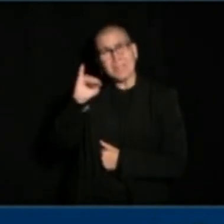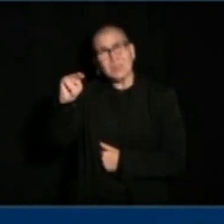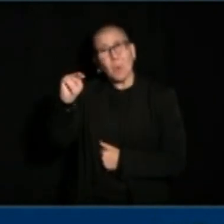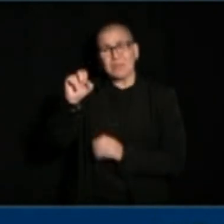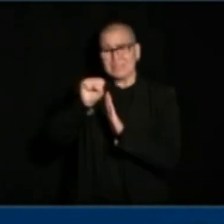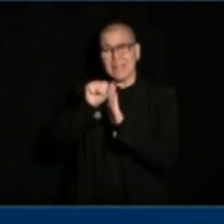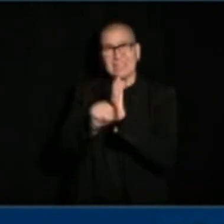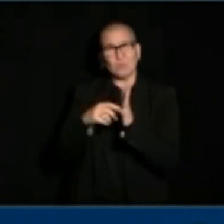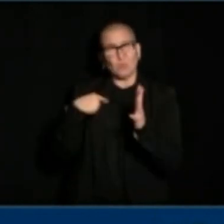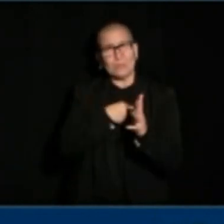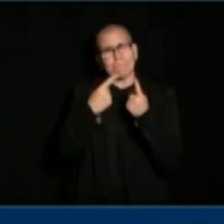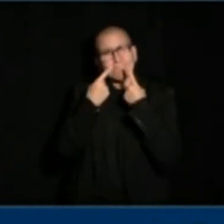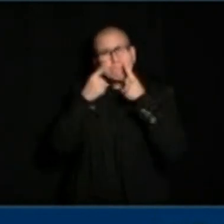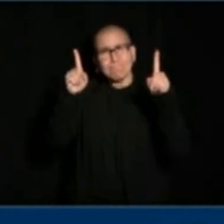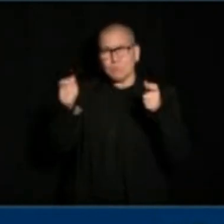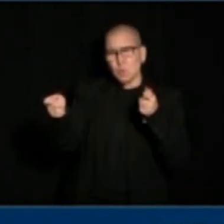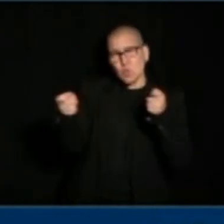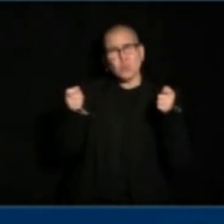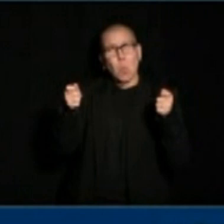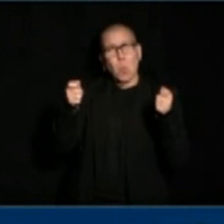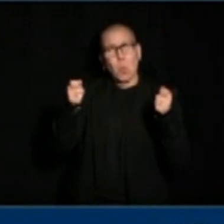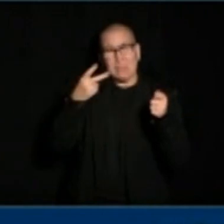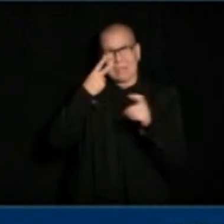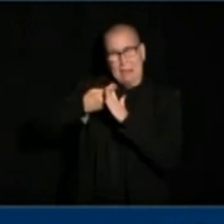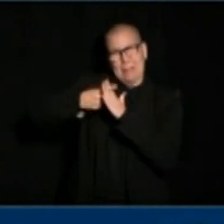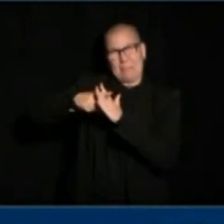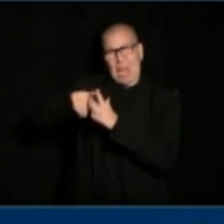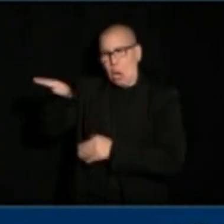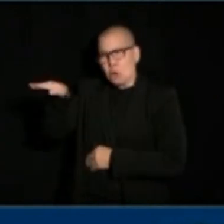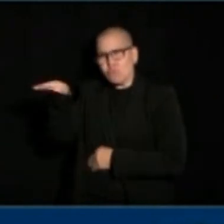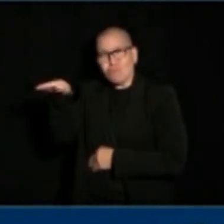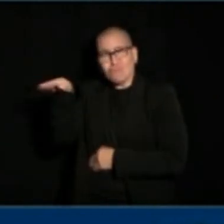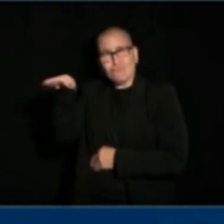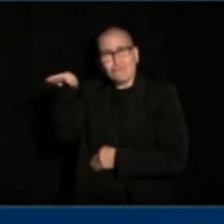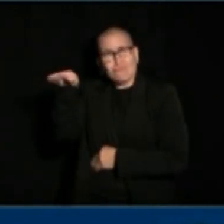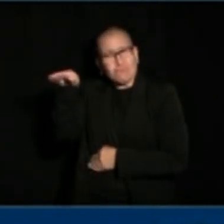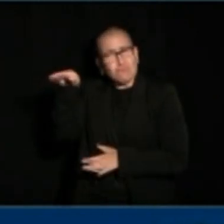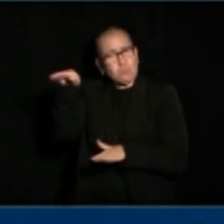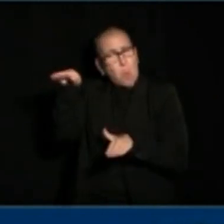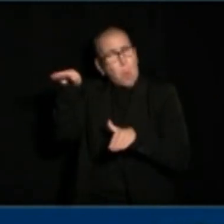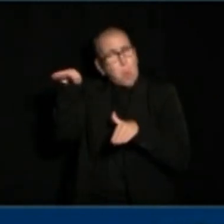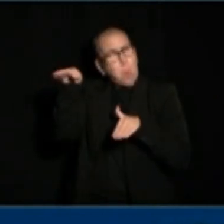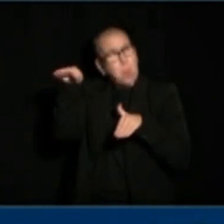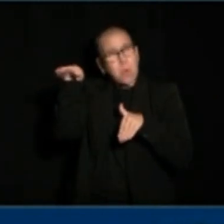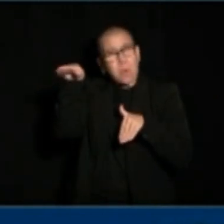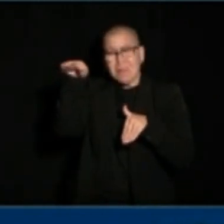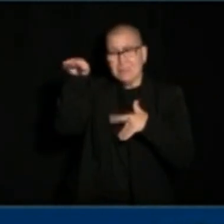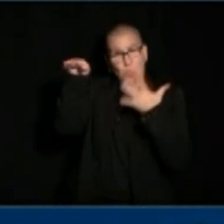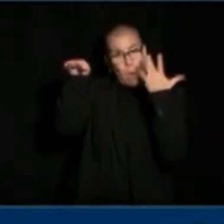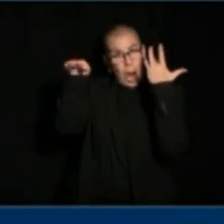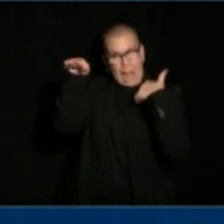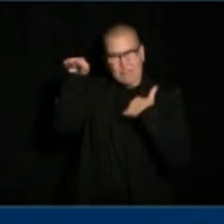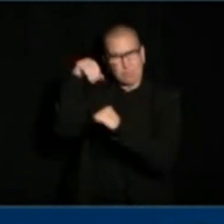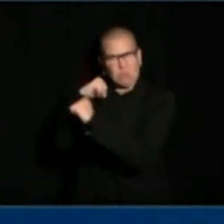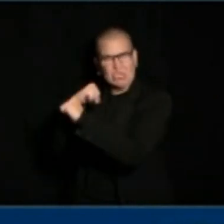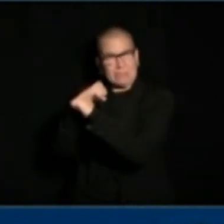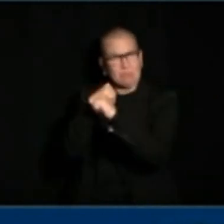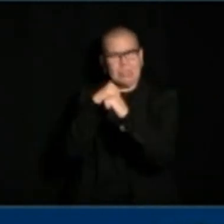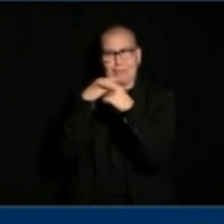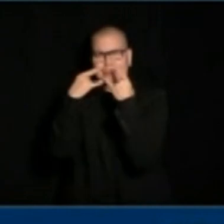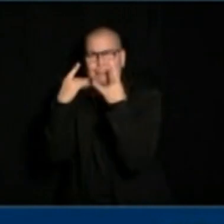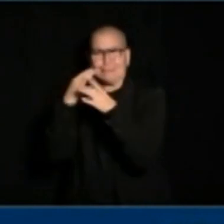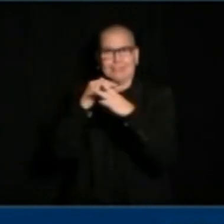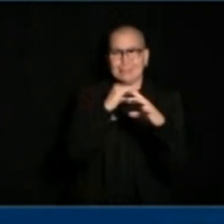bend the curve. We did keep the spread flat, and we did protect and save lives. But as